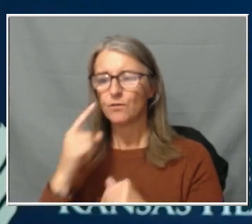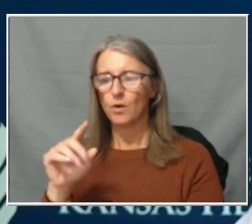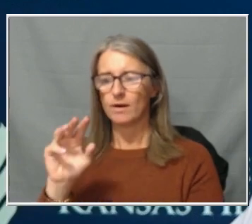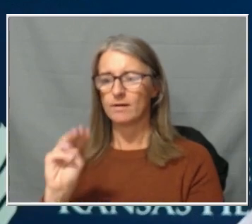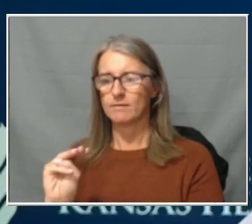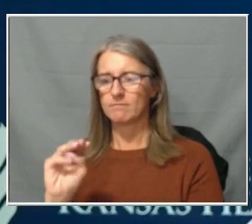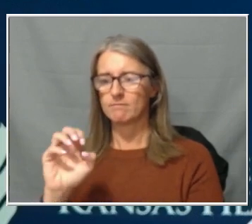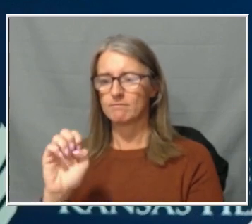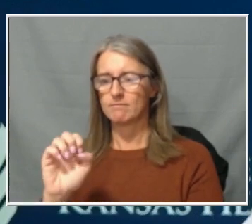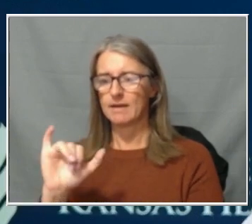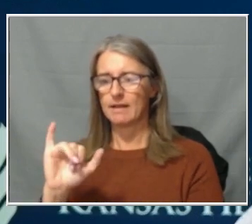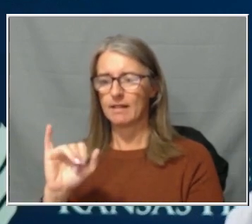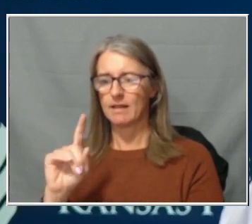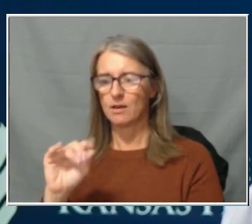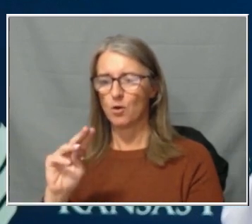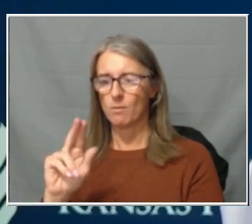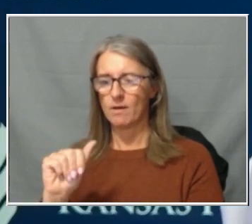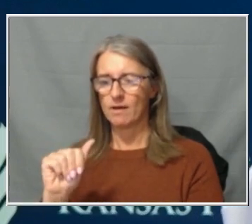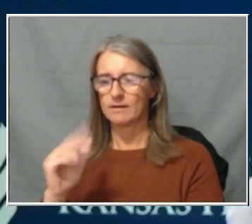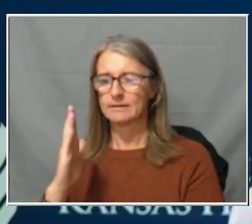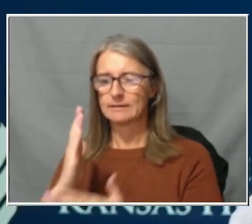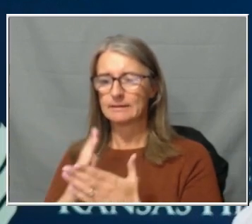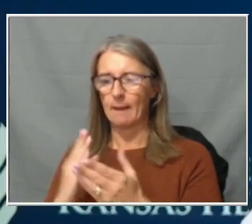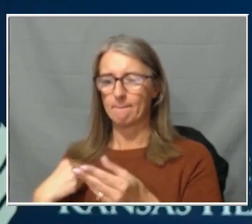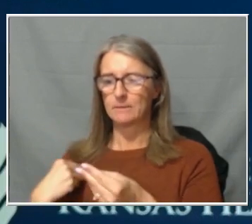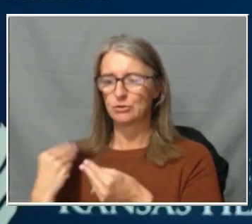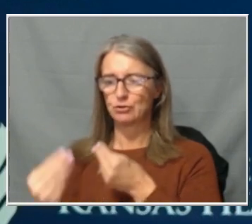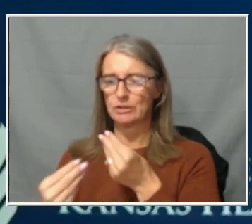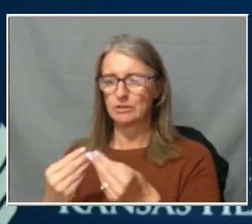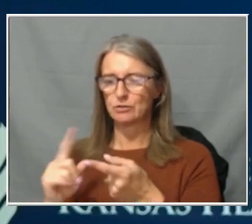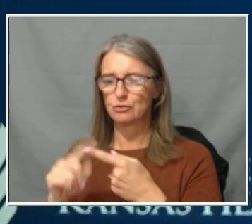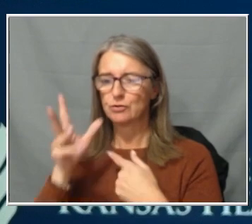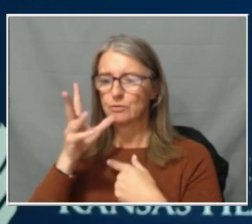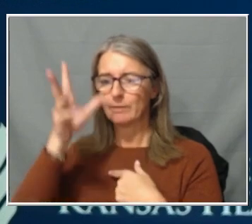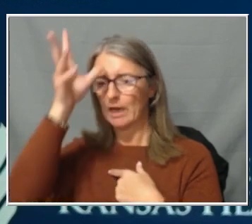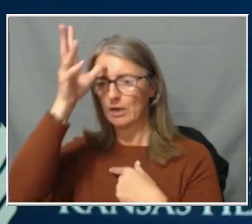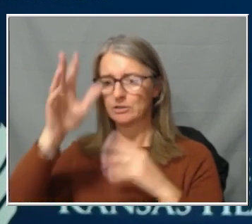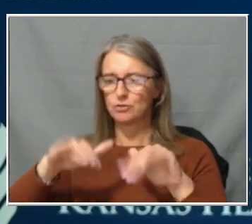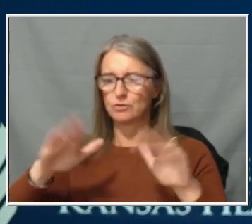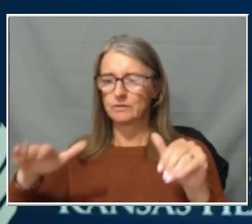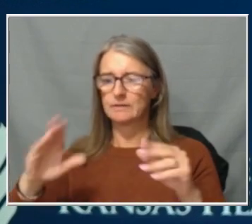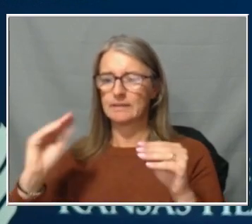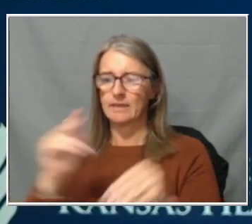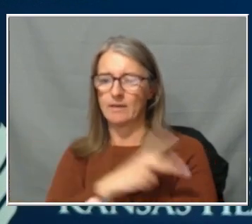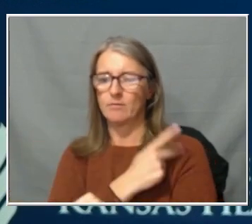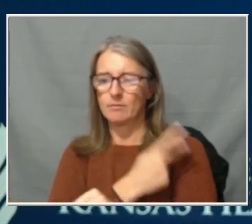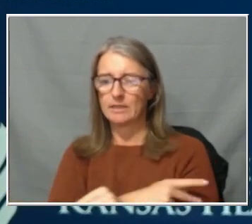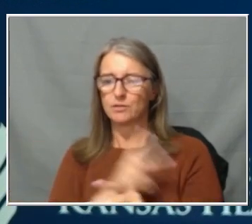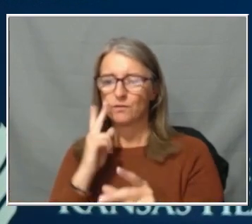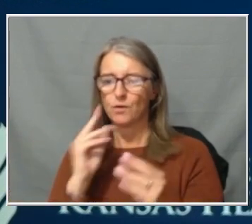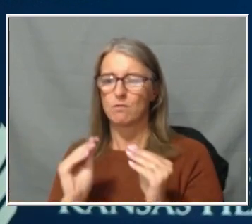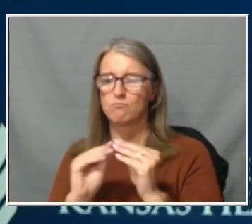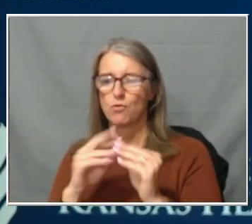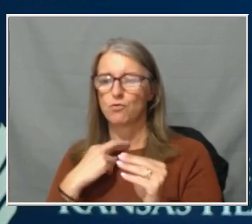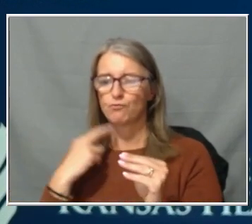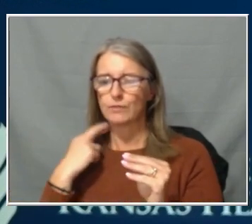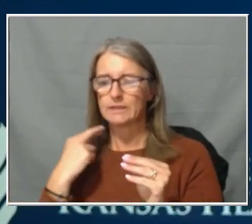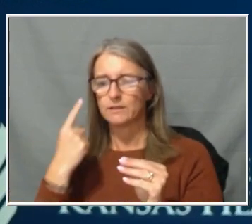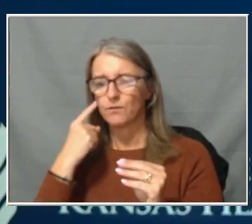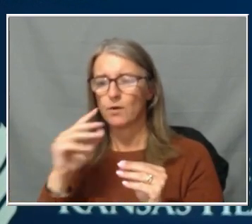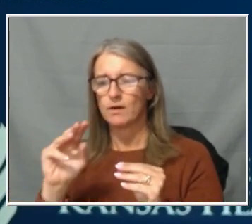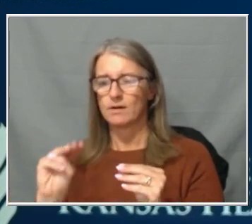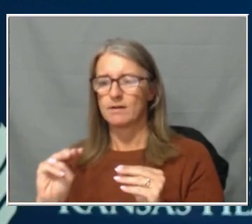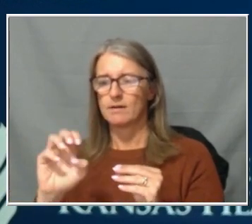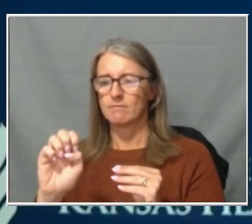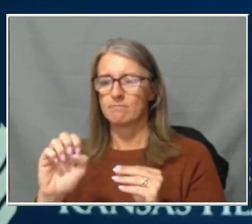particular, there are some genes that are passed from parent to child that put a patient at greater risk for melanoma, such that when